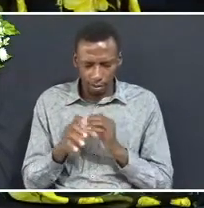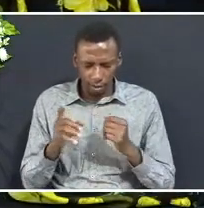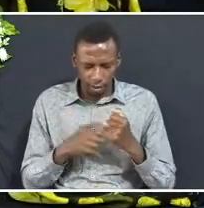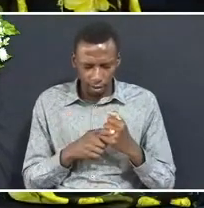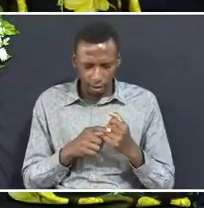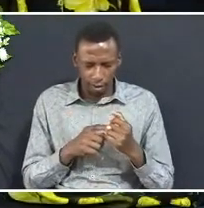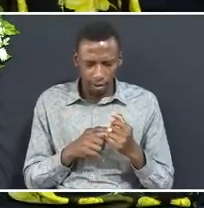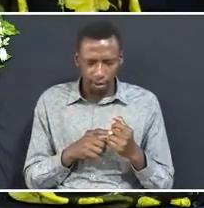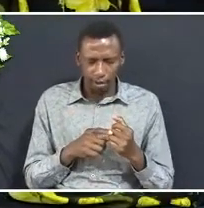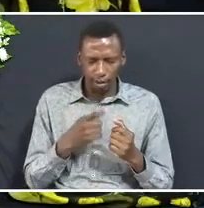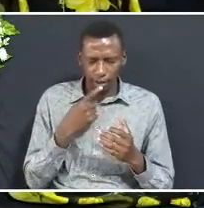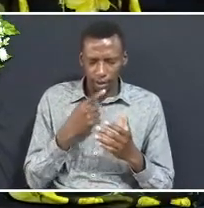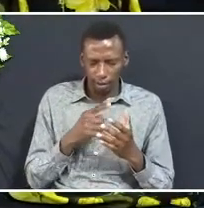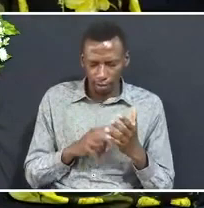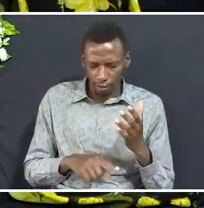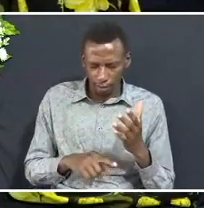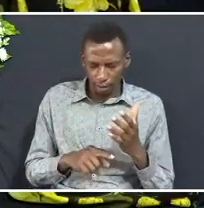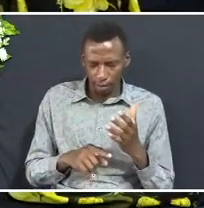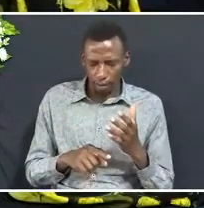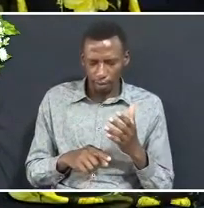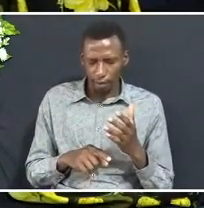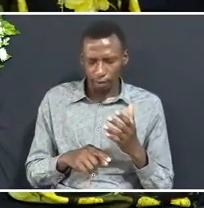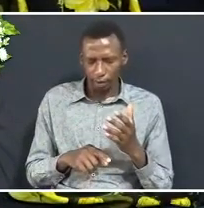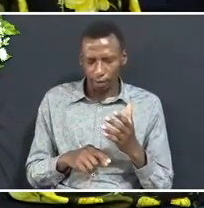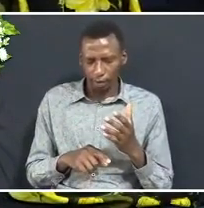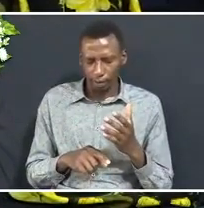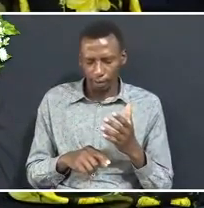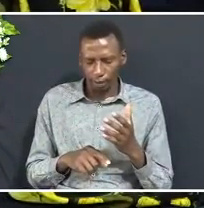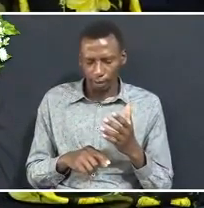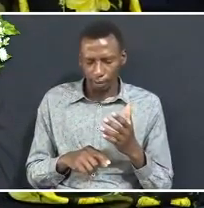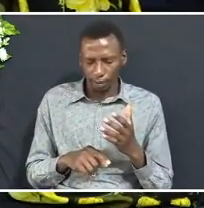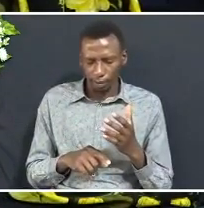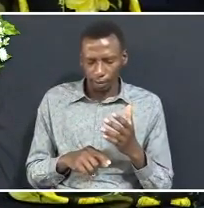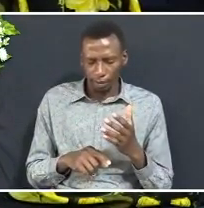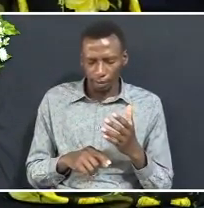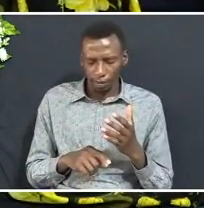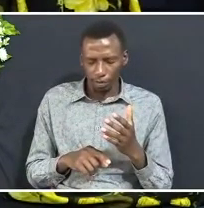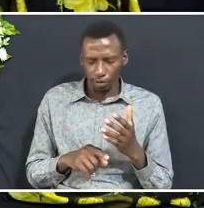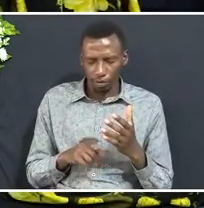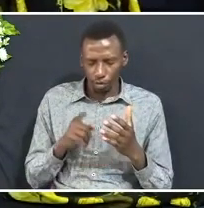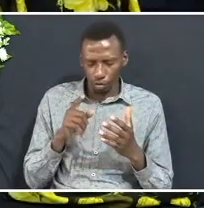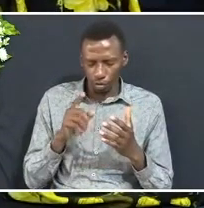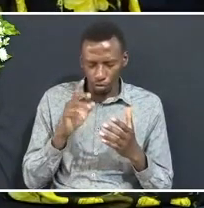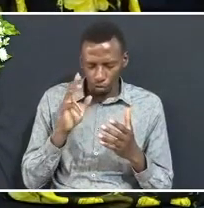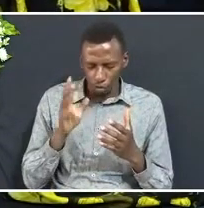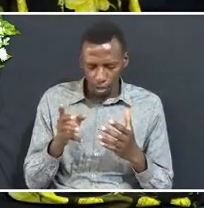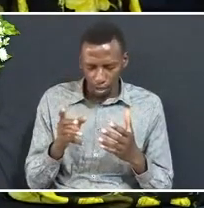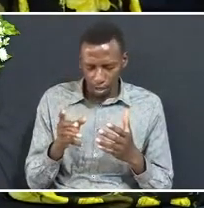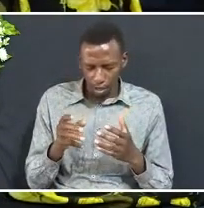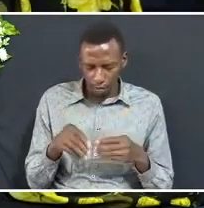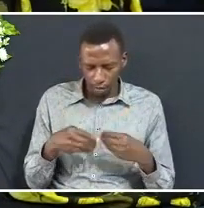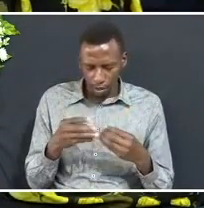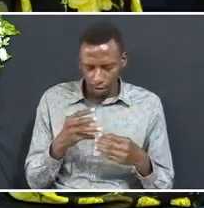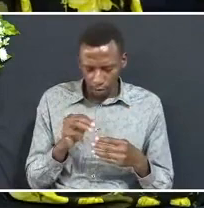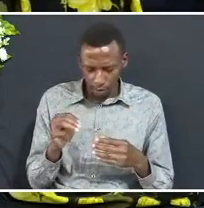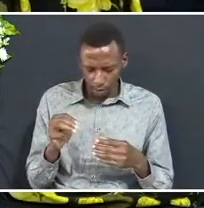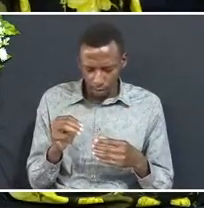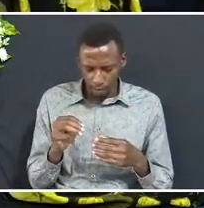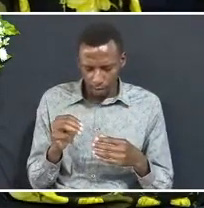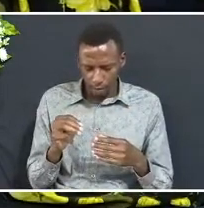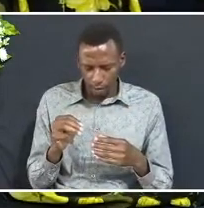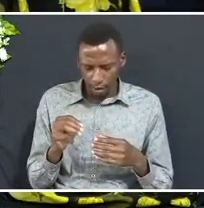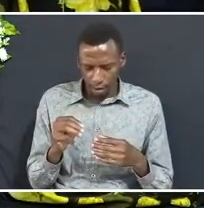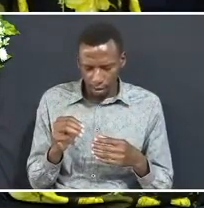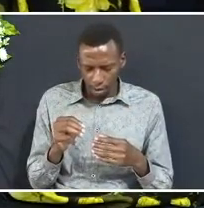you appeared to your servant. You revived him through a wake-up call, and Isaiah preached your